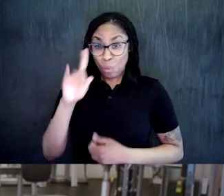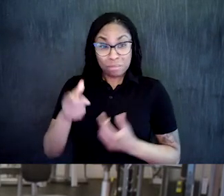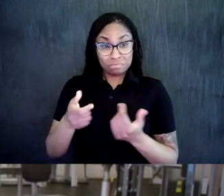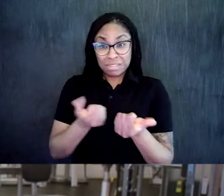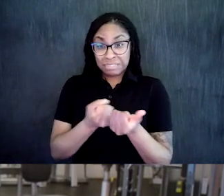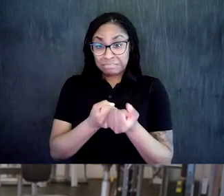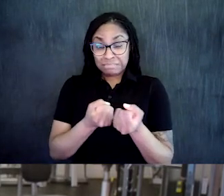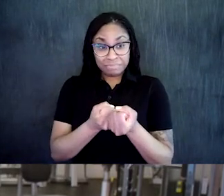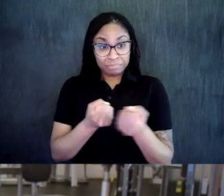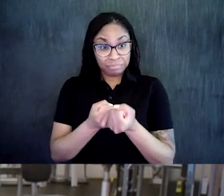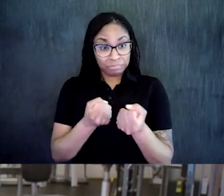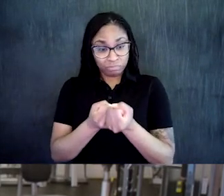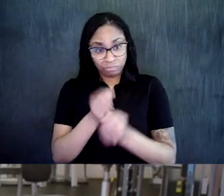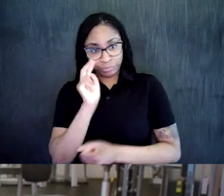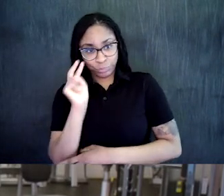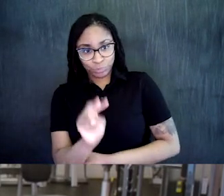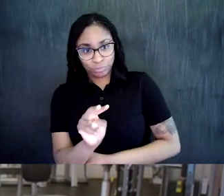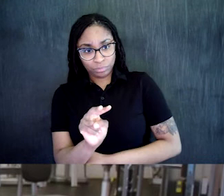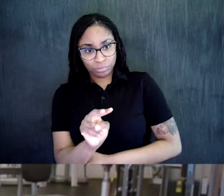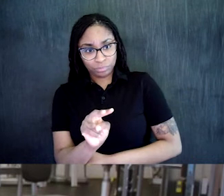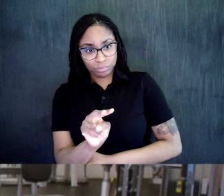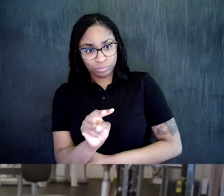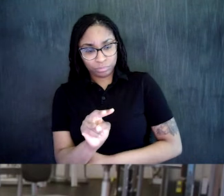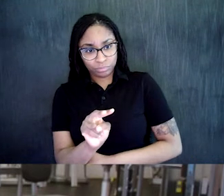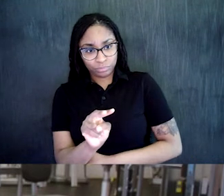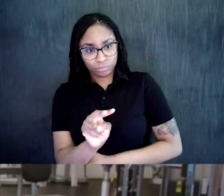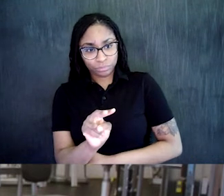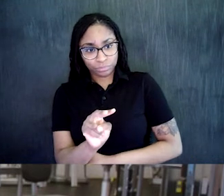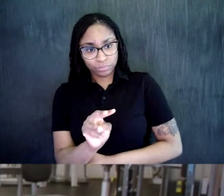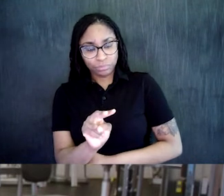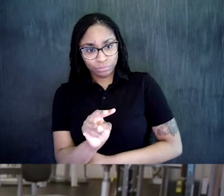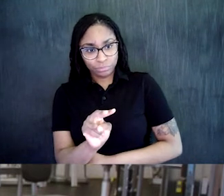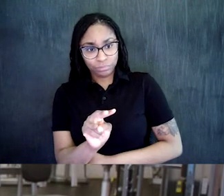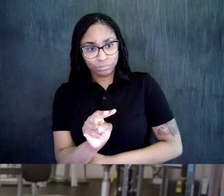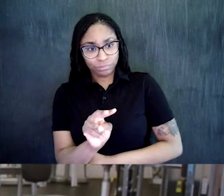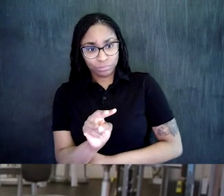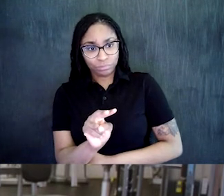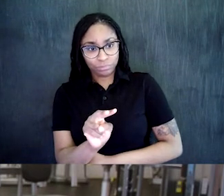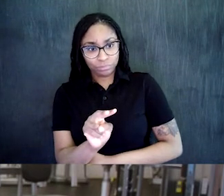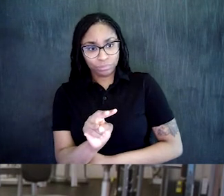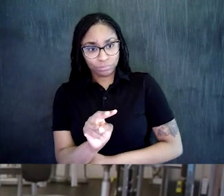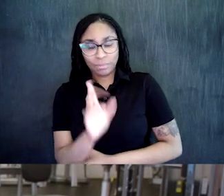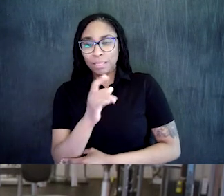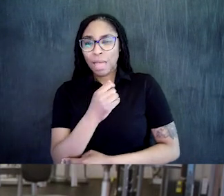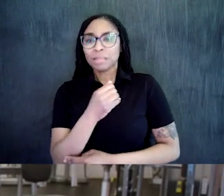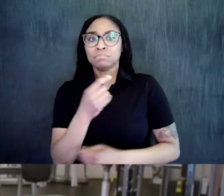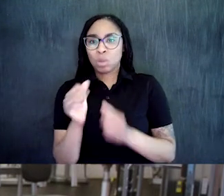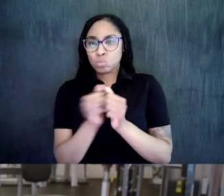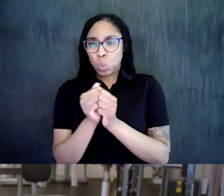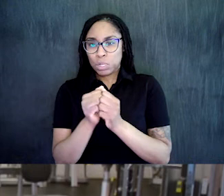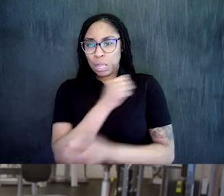you want to feel that right here in the front of that shoulder. So nice and easy. Good, we're going to hold there for about another 10 seconds